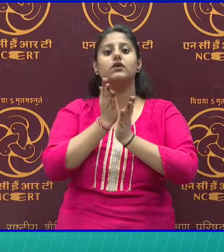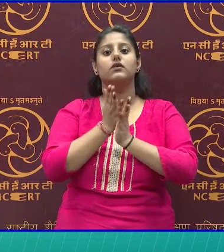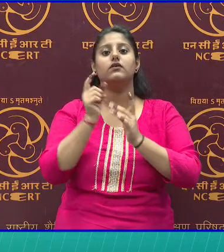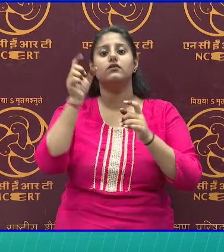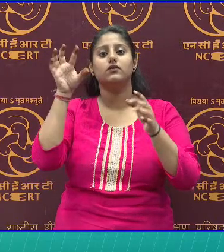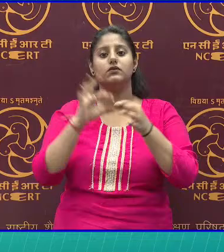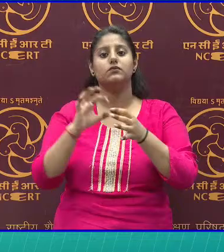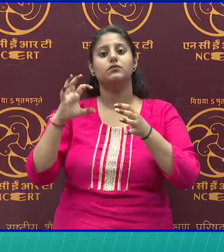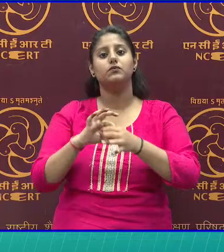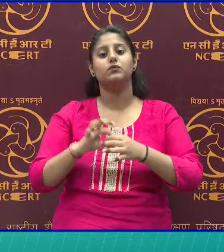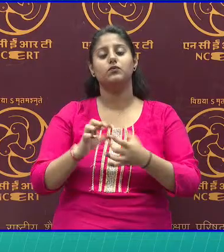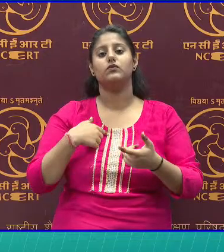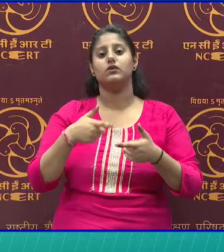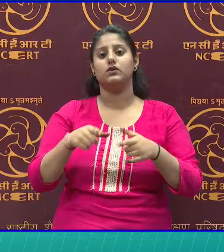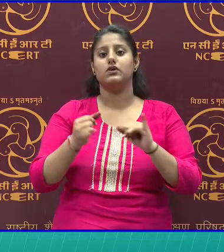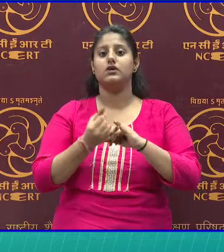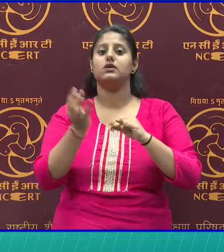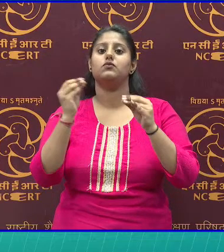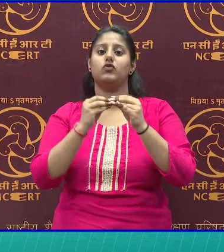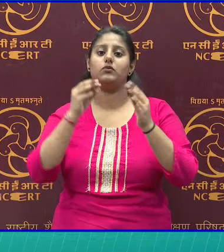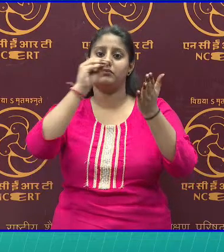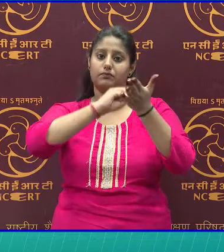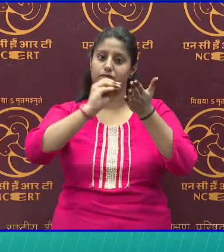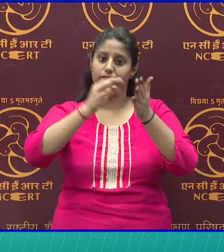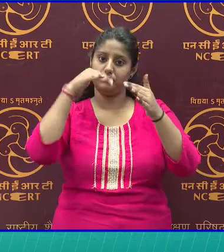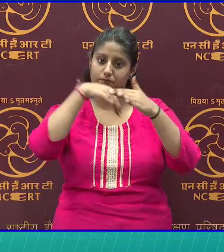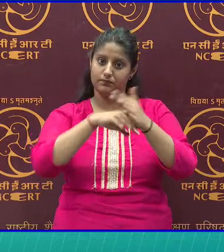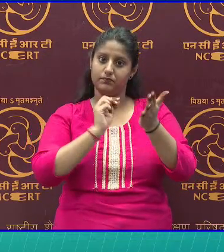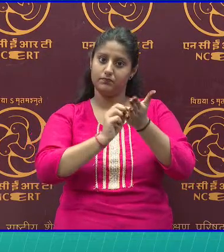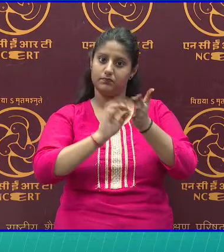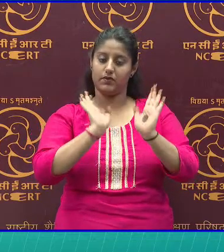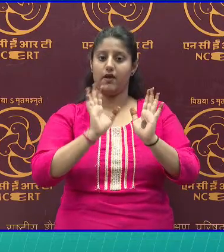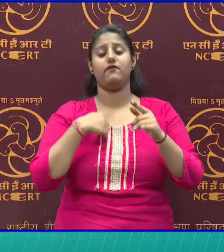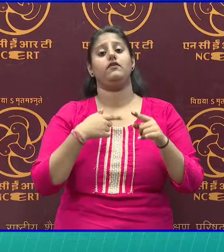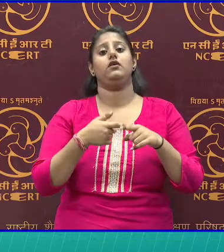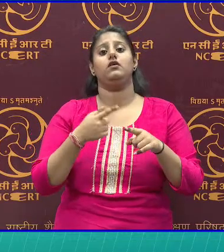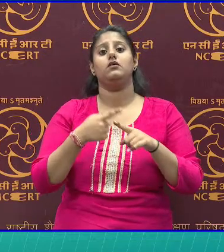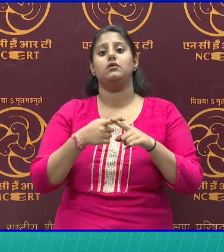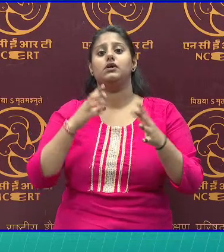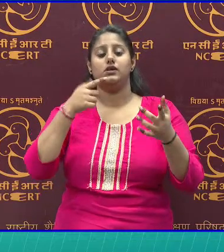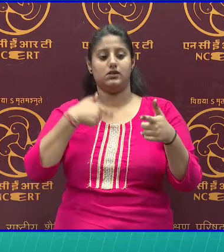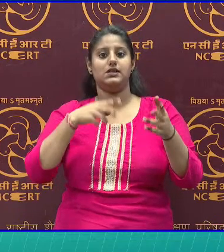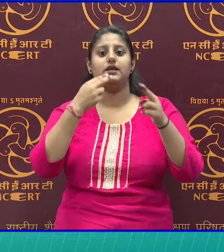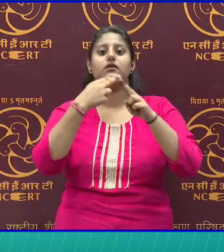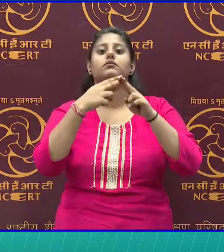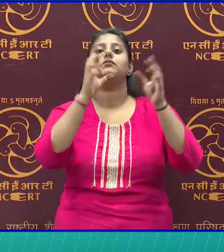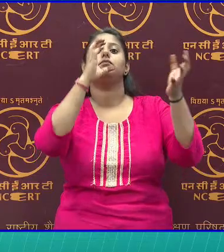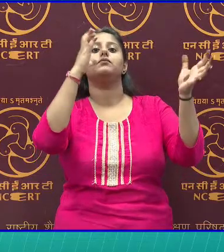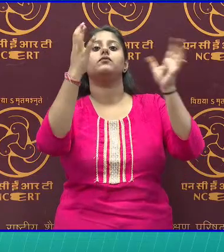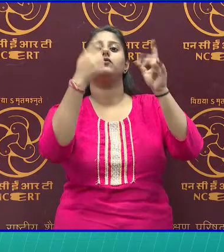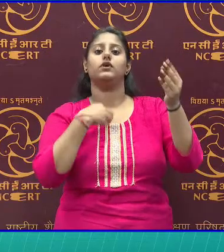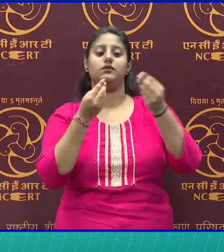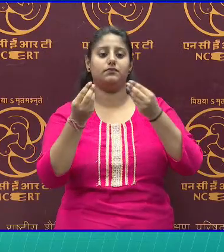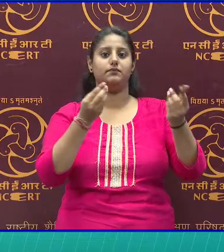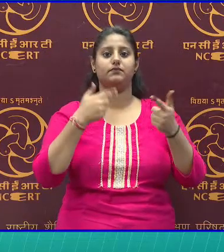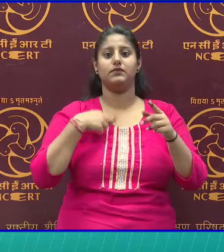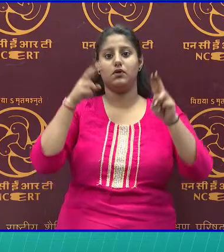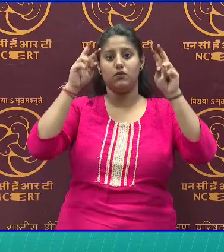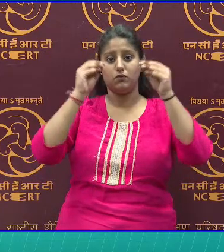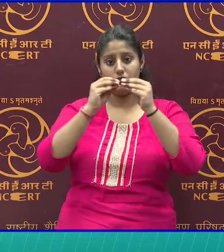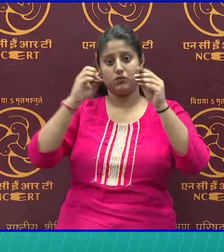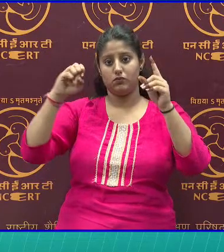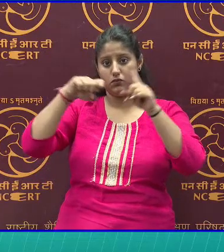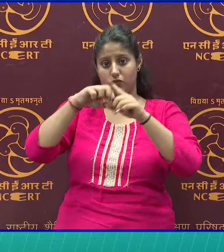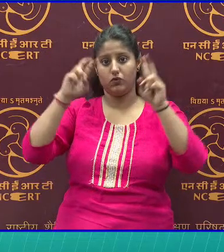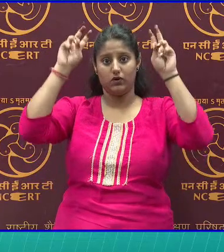in the form of a subject or the curricular area? That is why the world around us has been introduced. Right. And the book title, even in grade